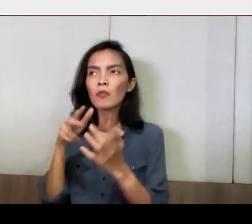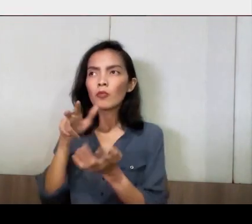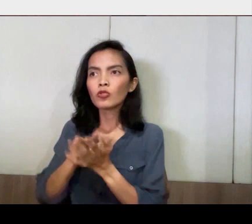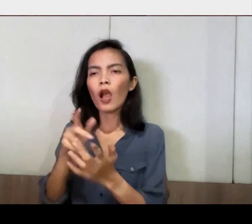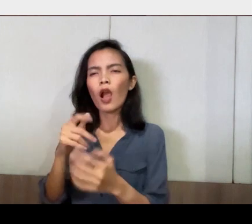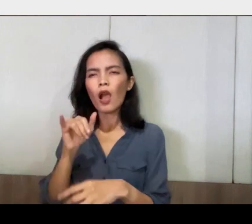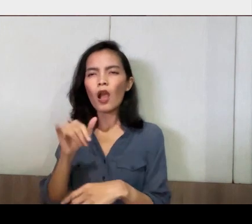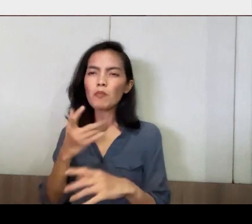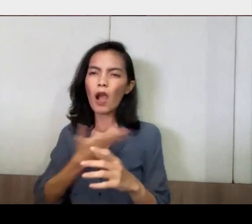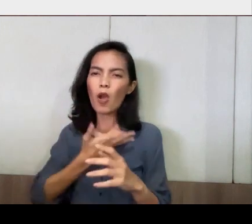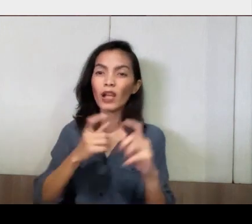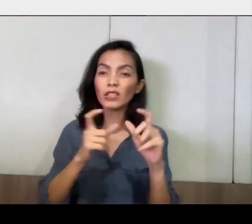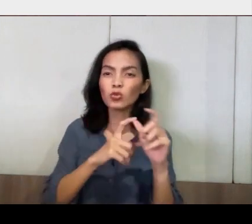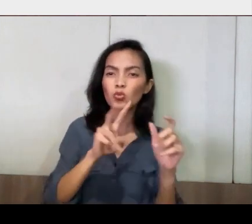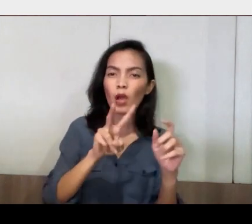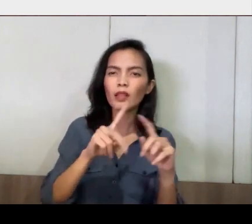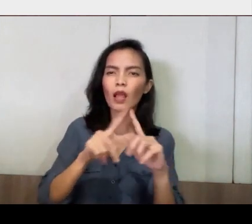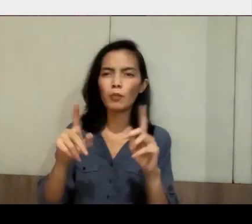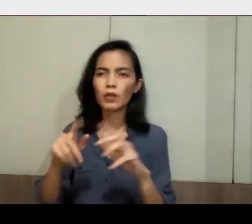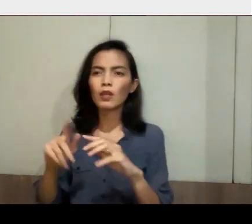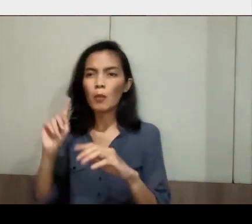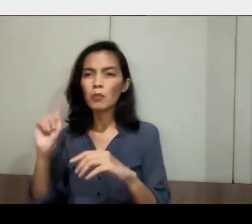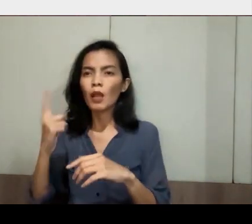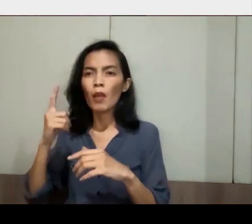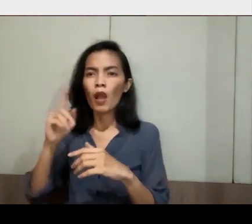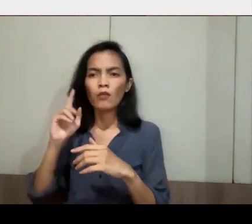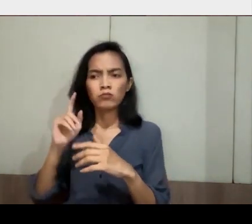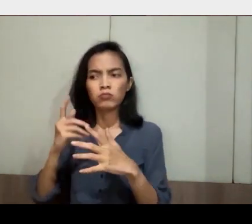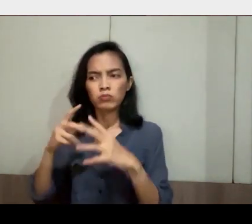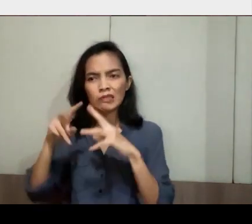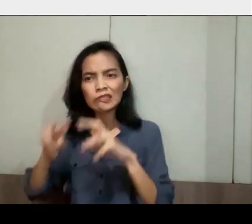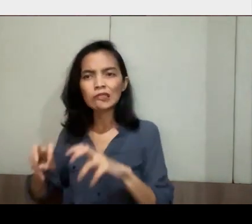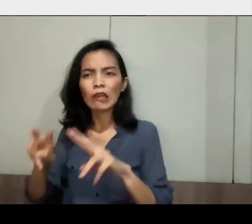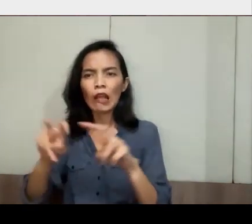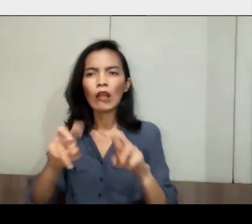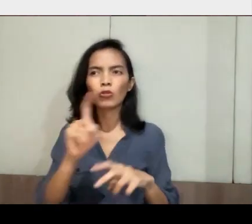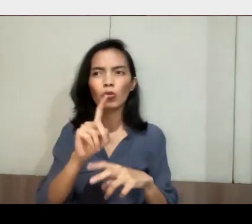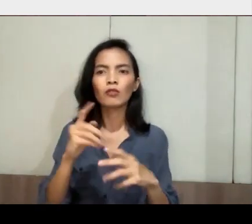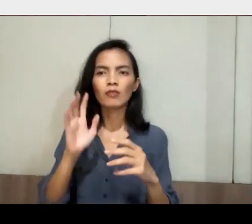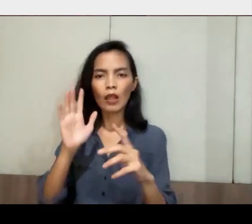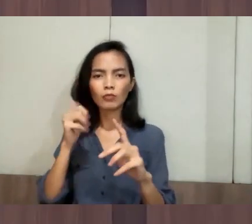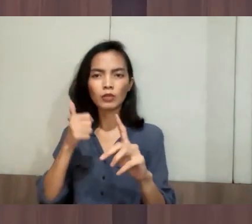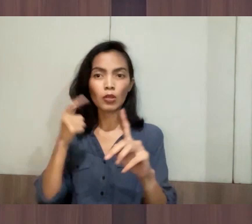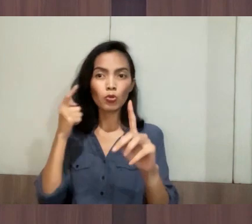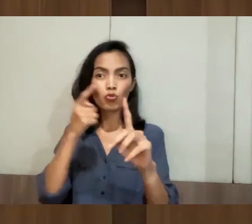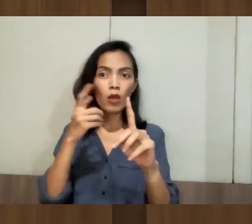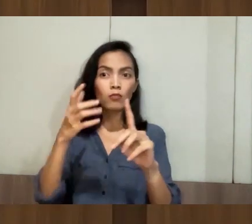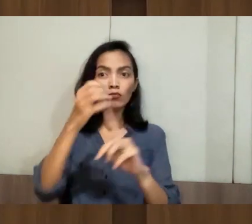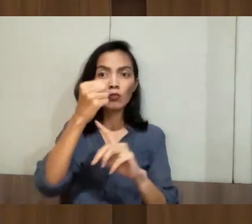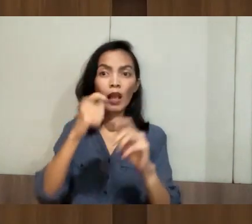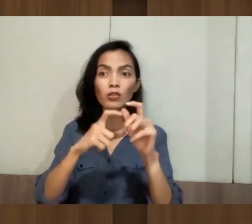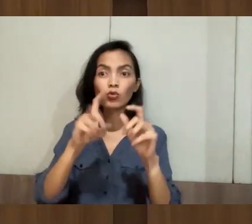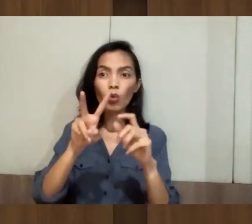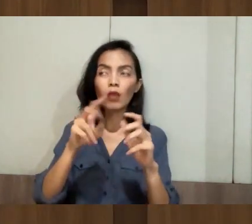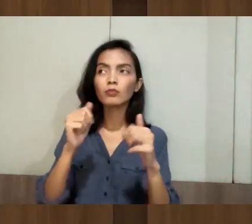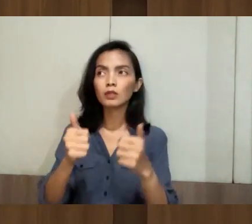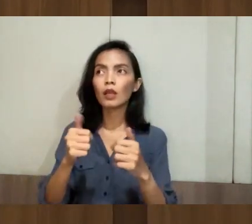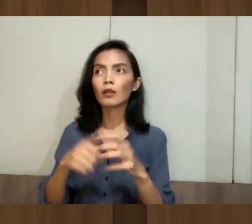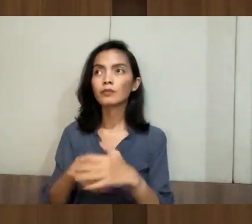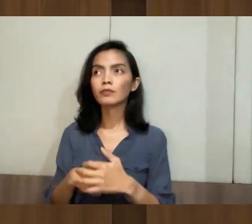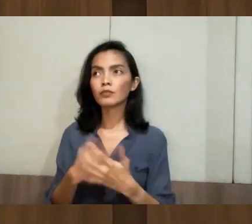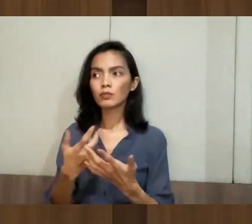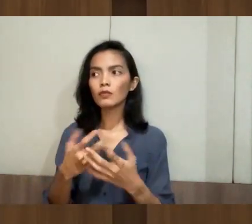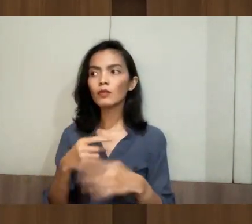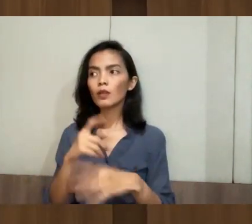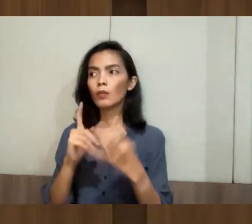being a junior researcher in achieving her master's degree. Now we move to the last part of the loop, which is to act.